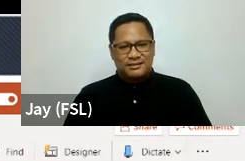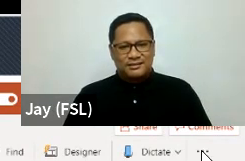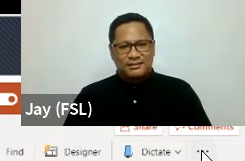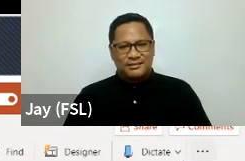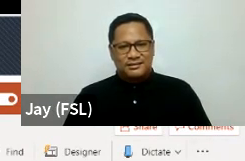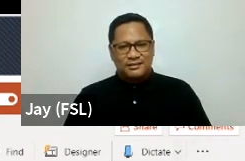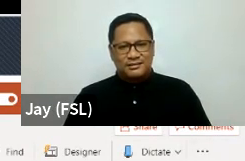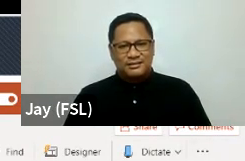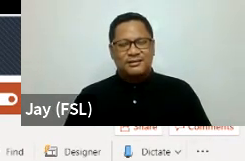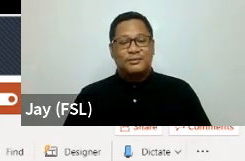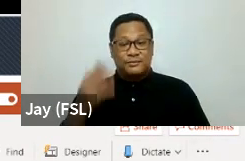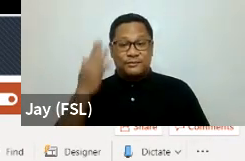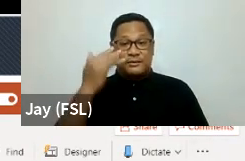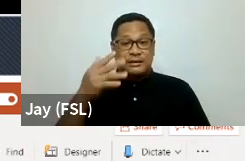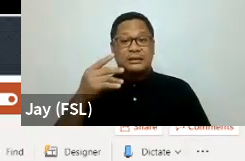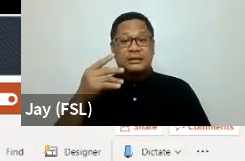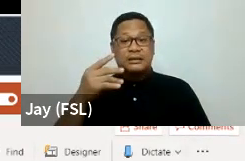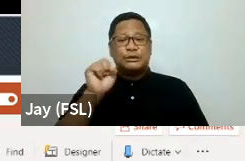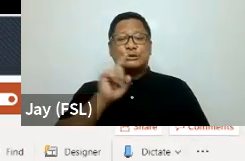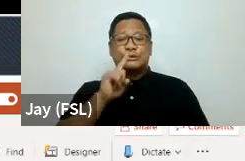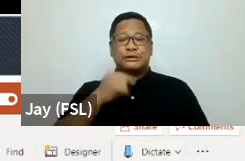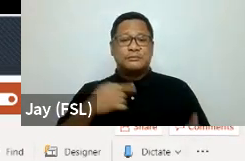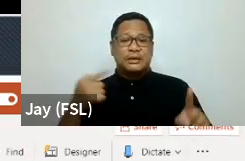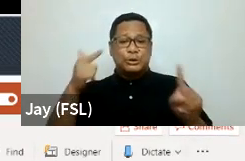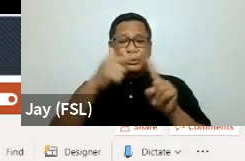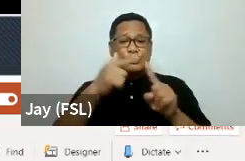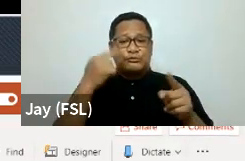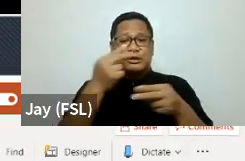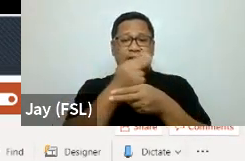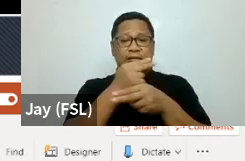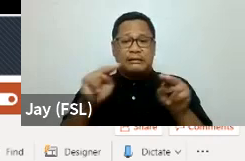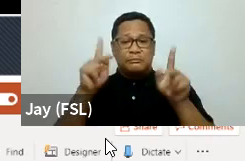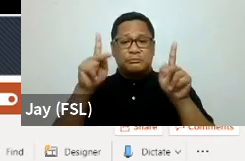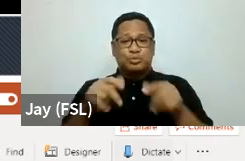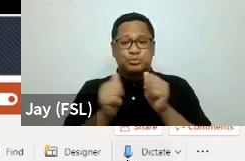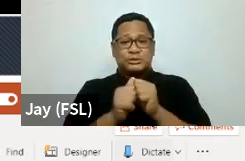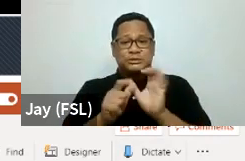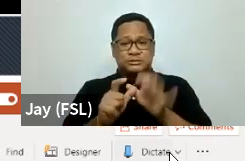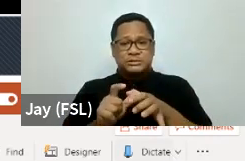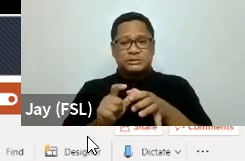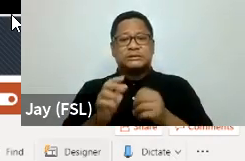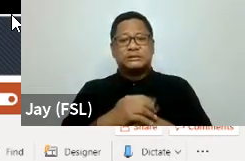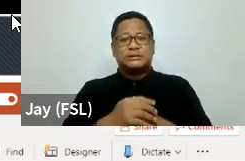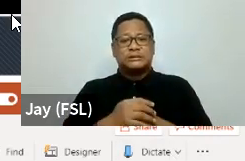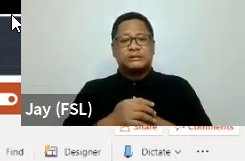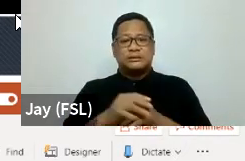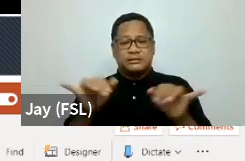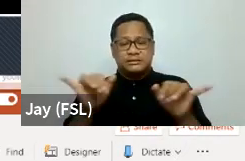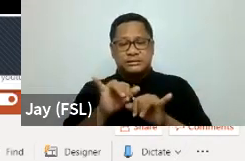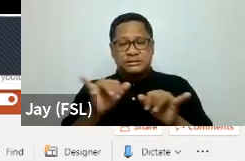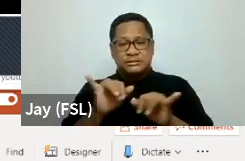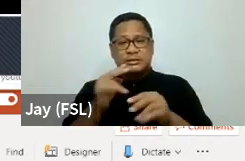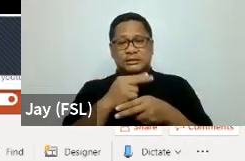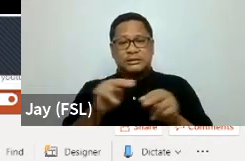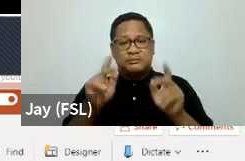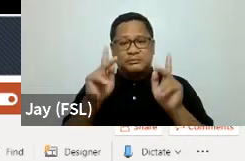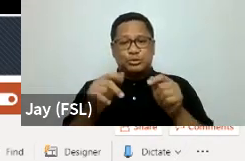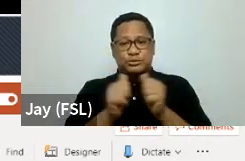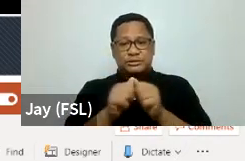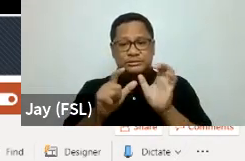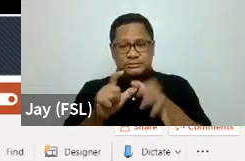kasi ang goal ko talaga, for non-persons with disabilities and non-persons affected by